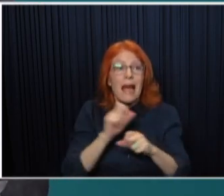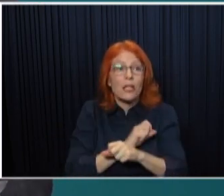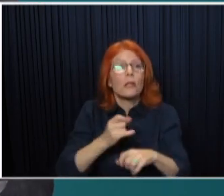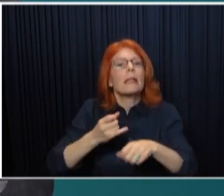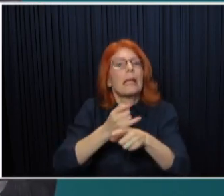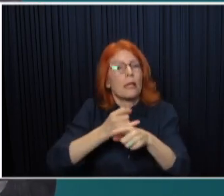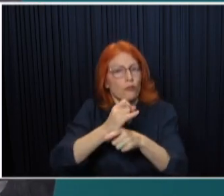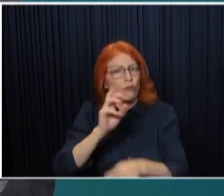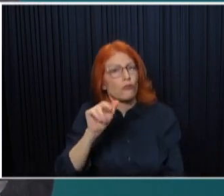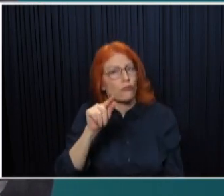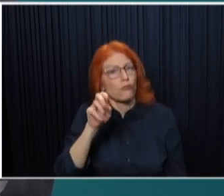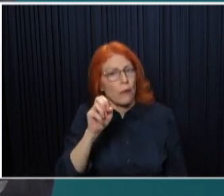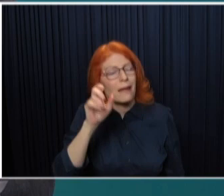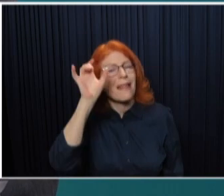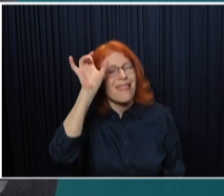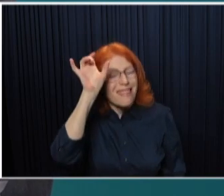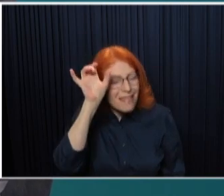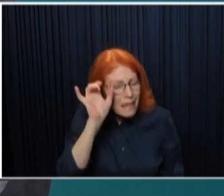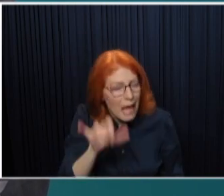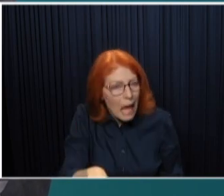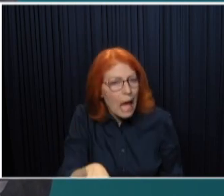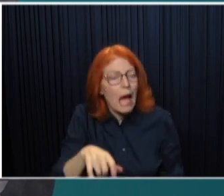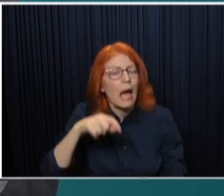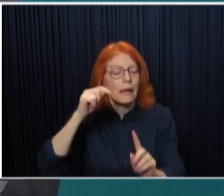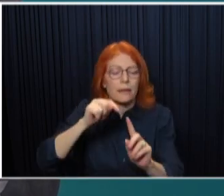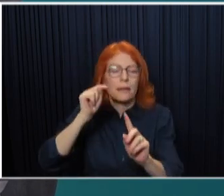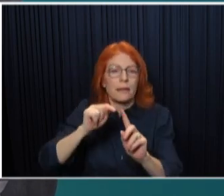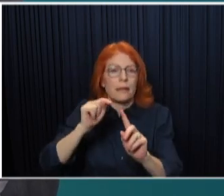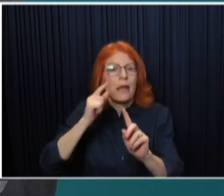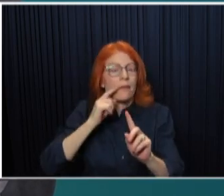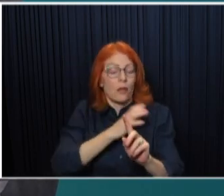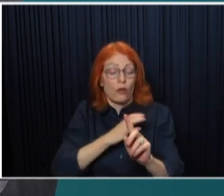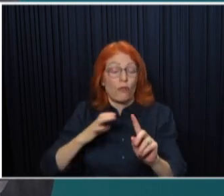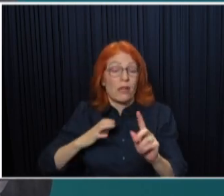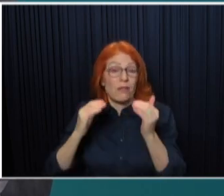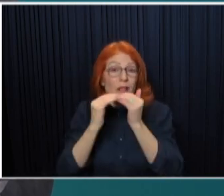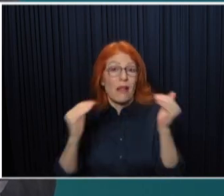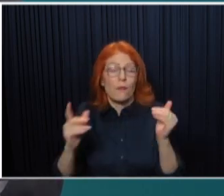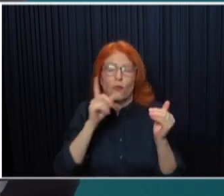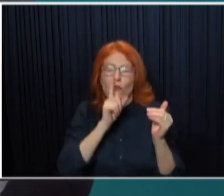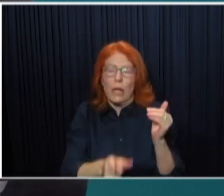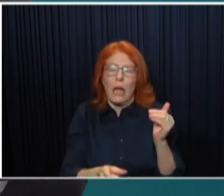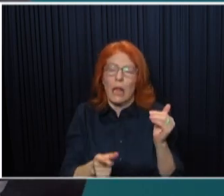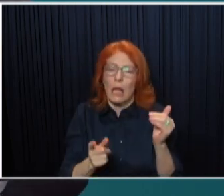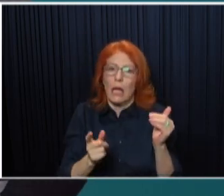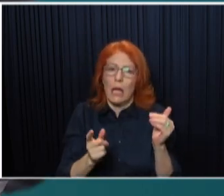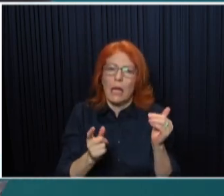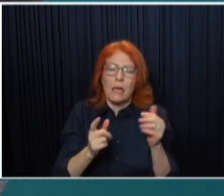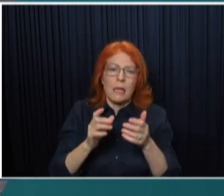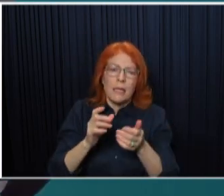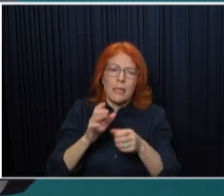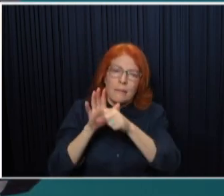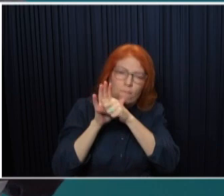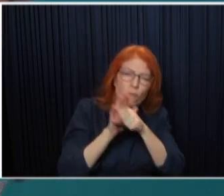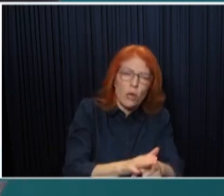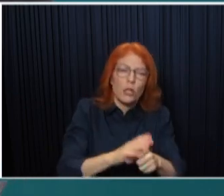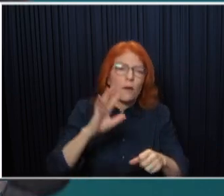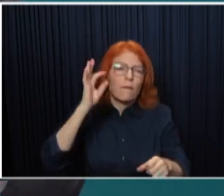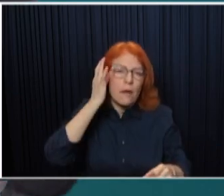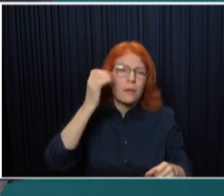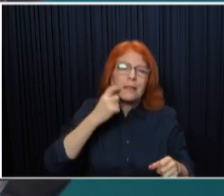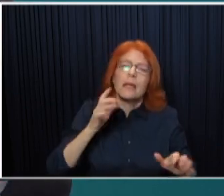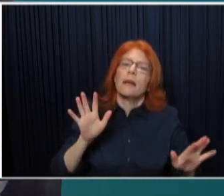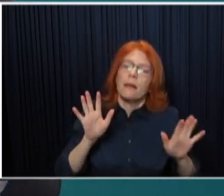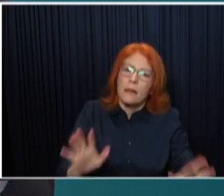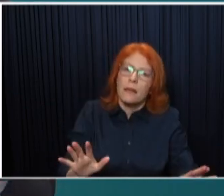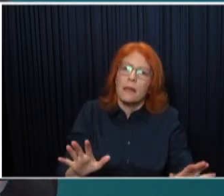interest rates. And that is something that I think at the congressional level we could really pressure the Fed to say, hey, we